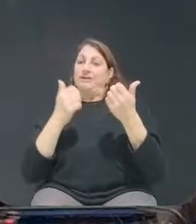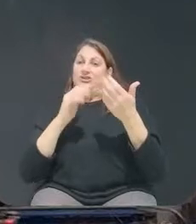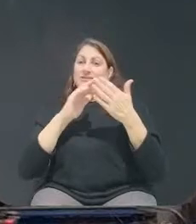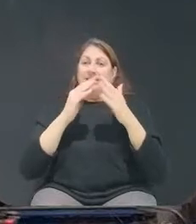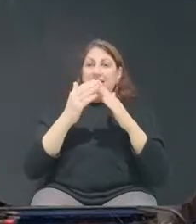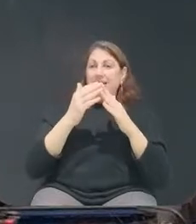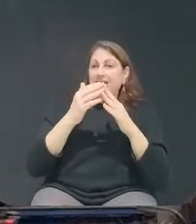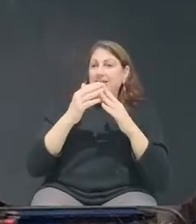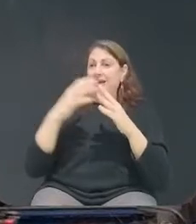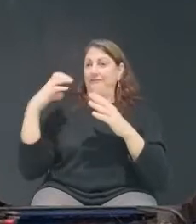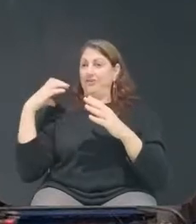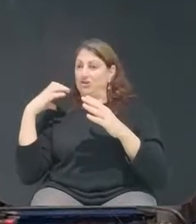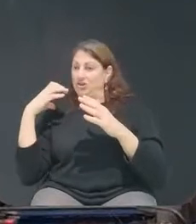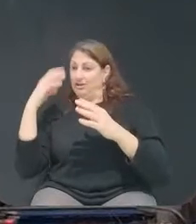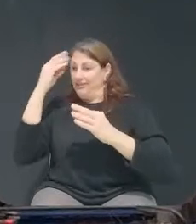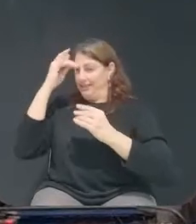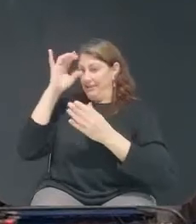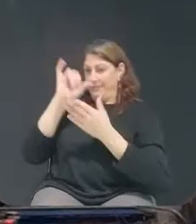sense. Yeah.